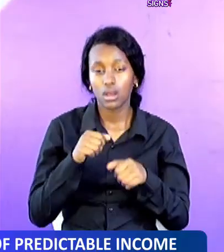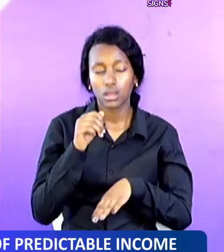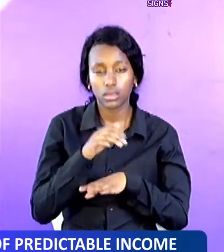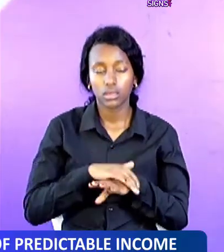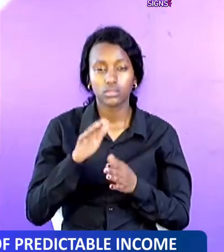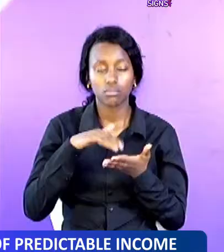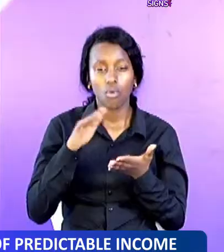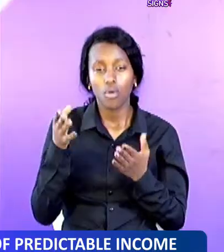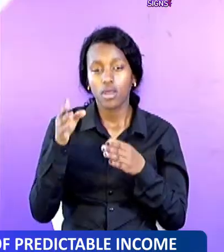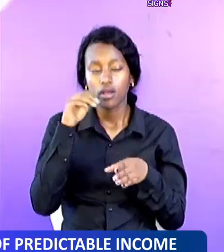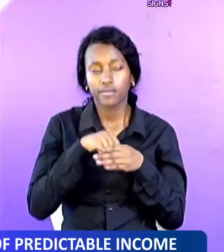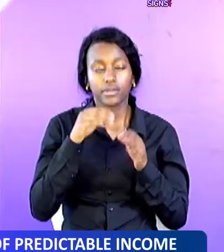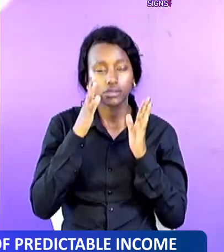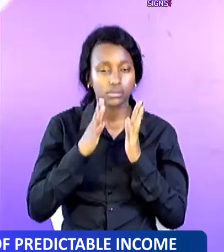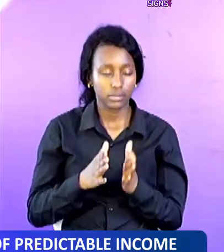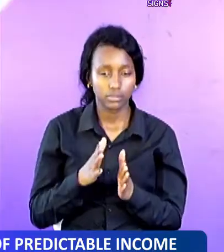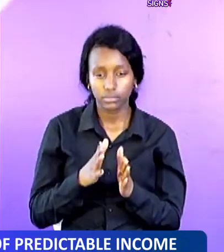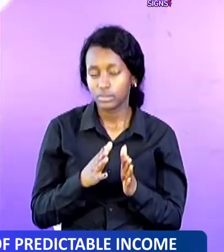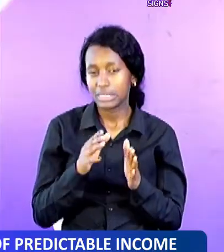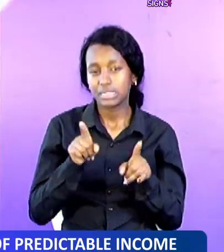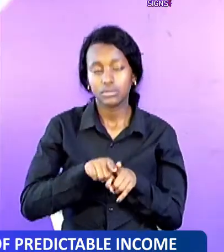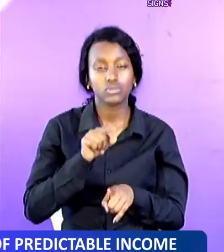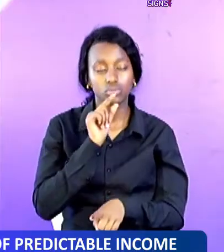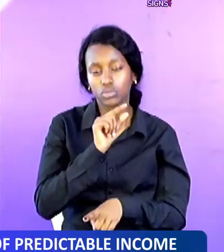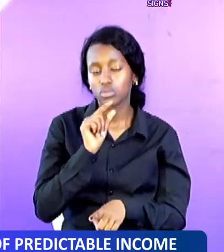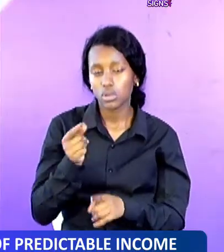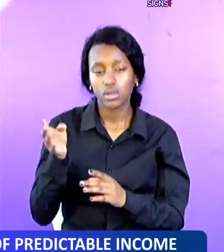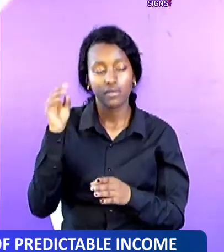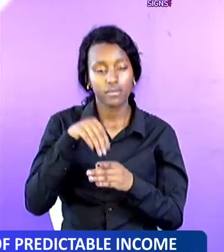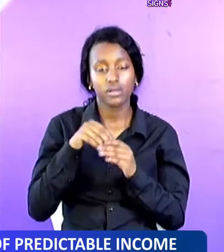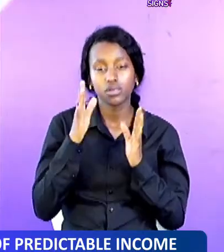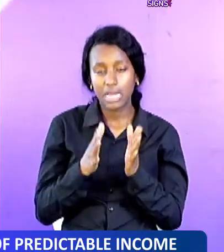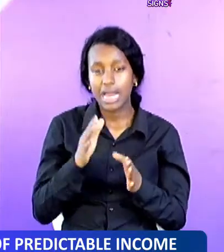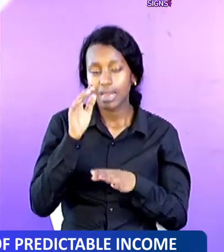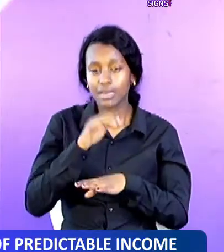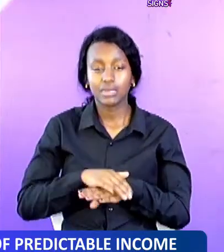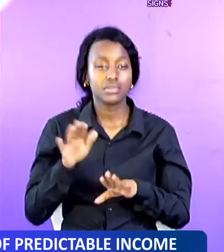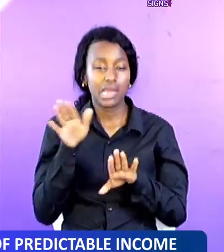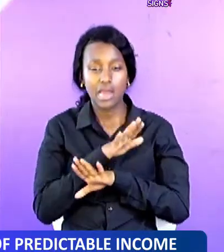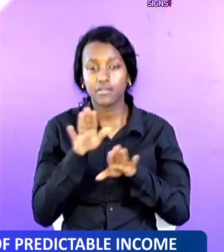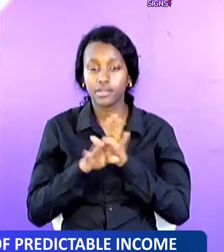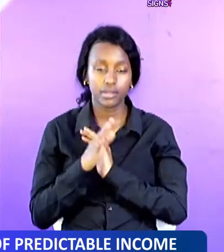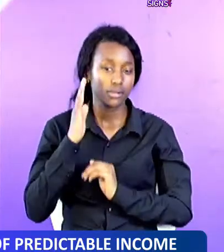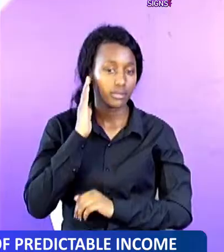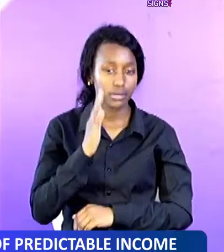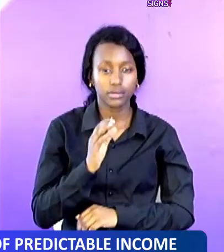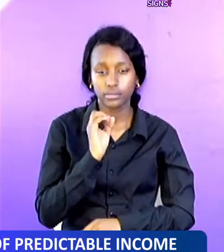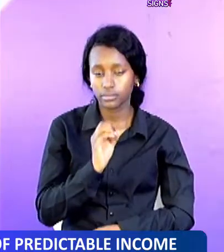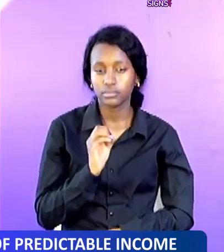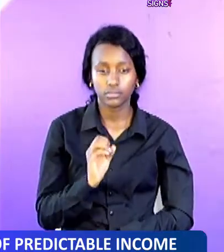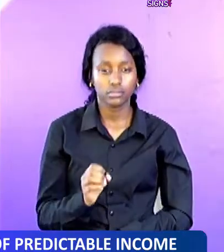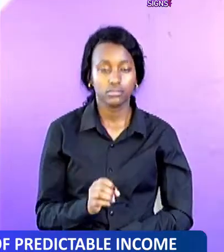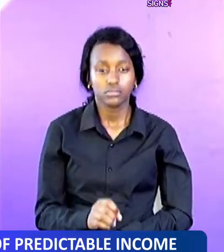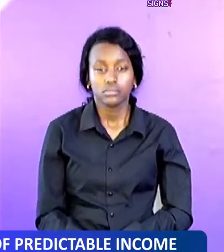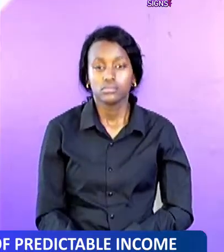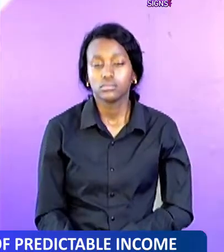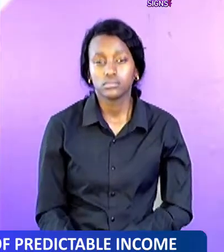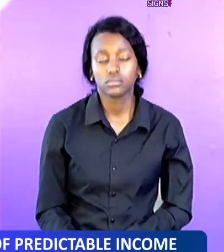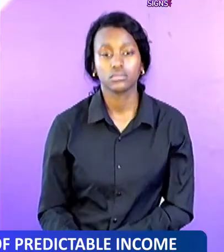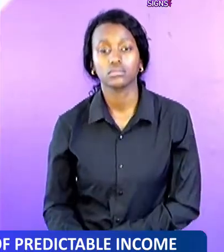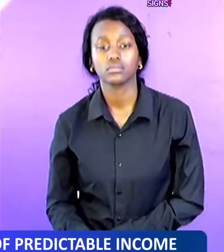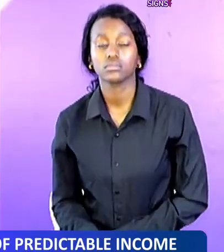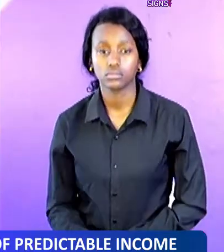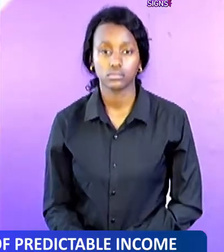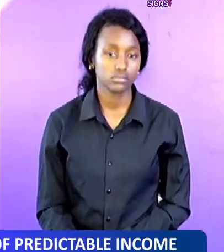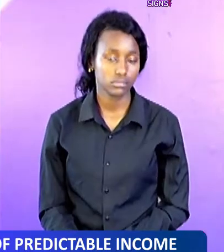as small-time investors, not being directly invested, but through collective investment schemes. Yeah. Mr. Gitau, what do you